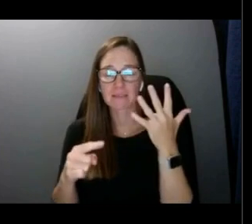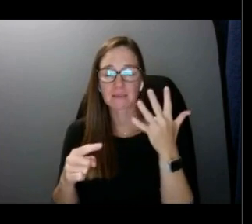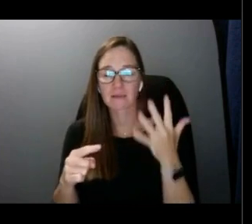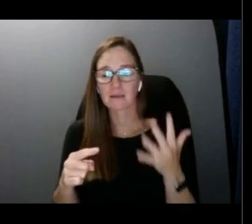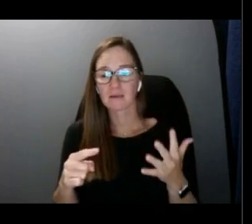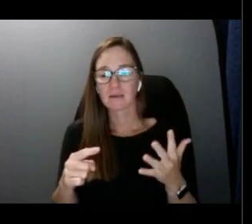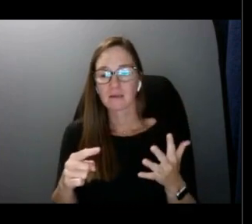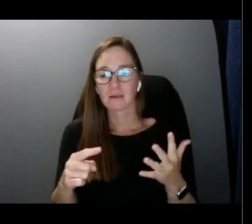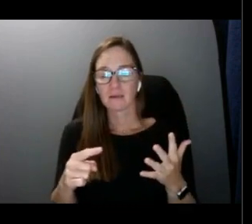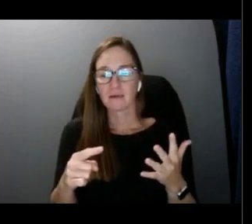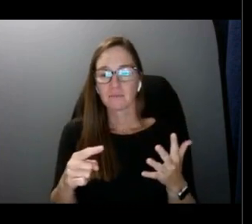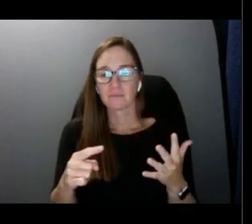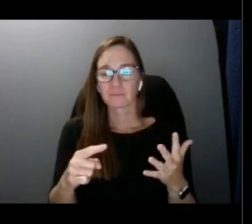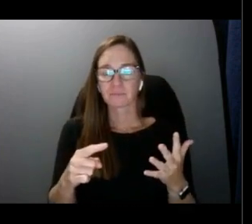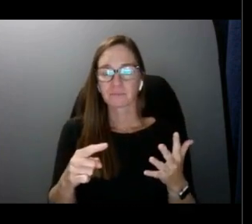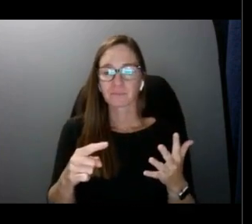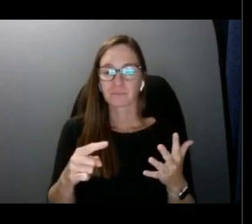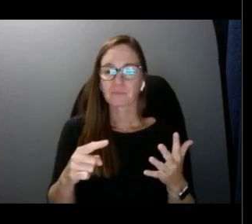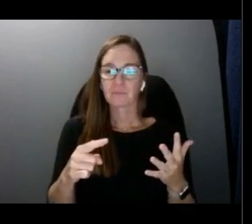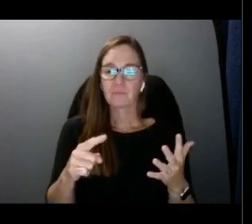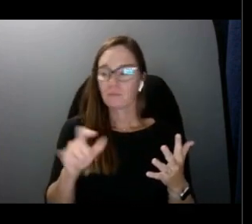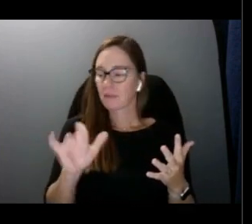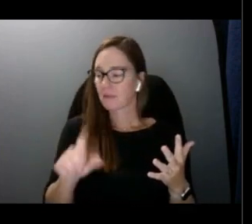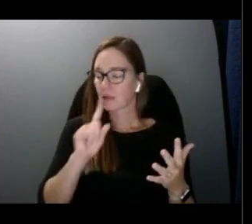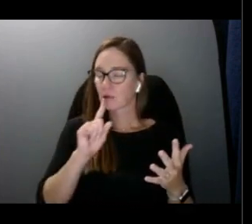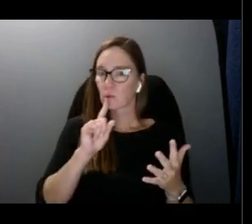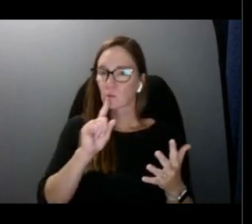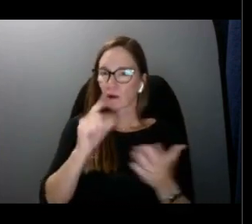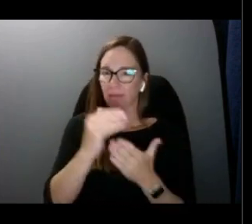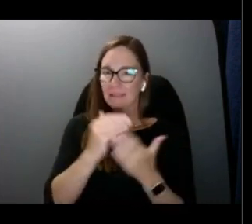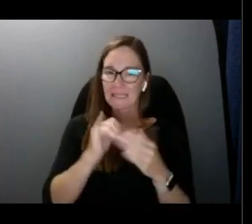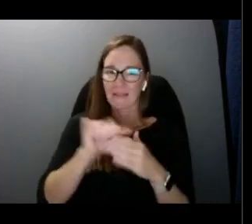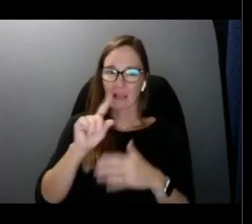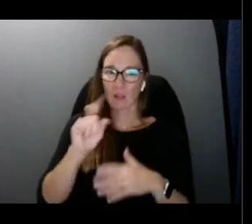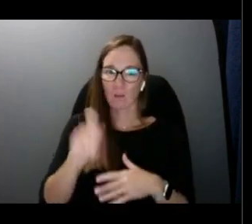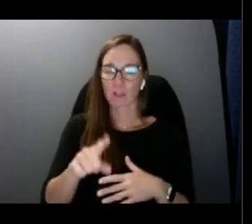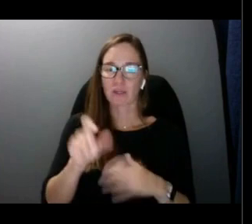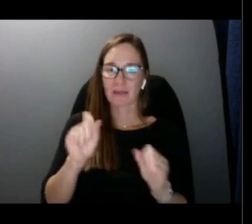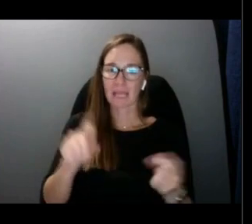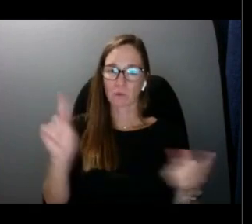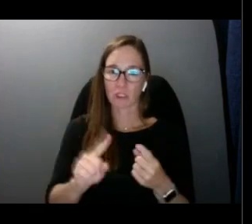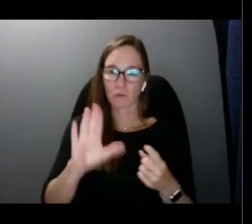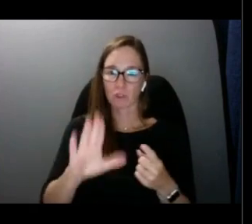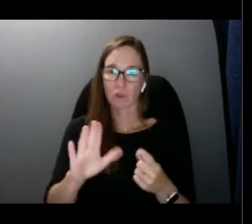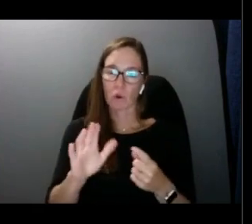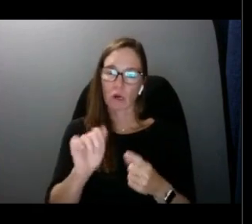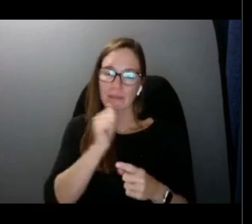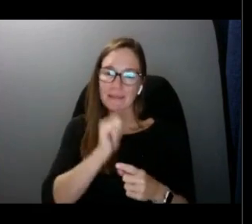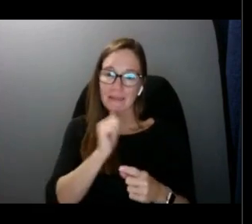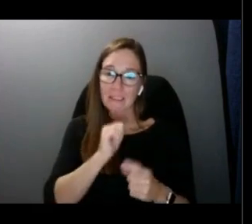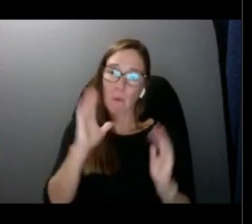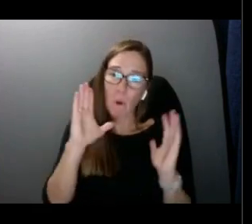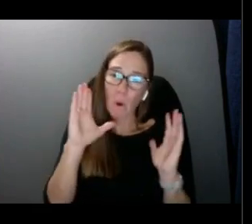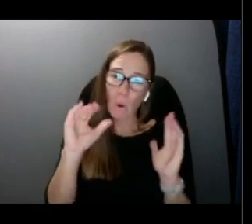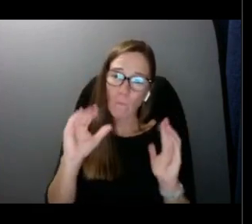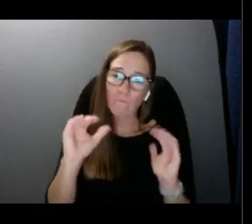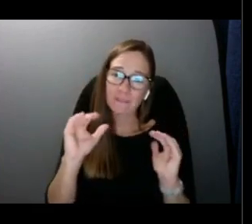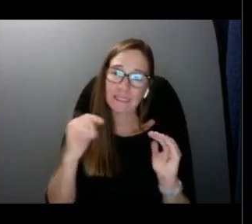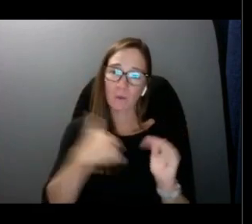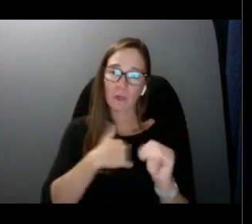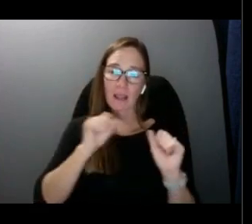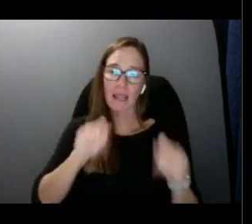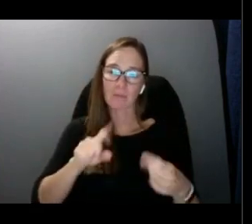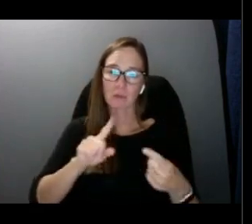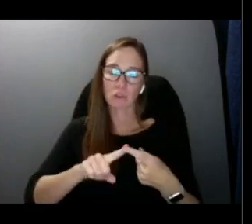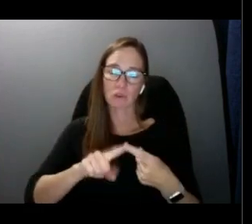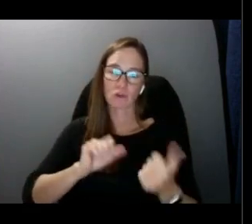um, that were listed in that question can reduce your resilience. So hopefully we are able